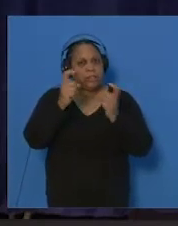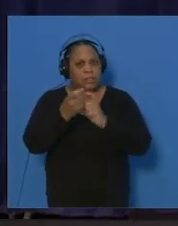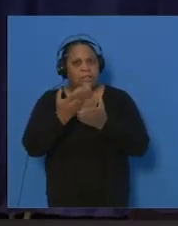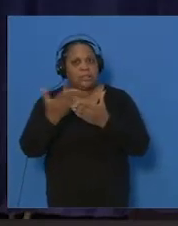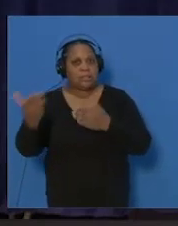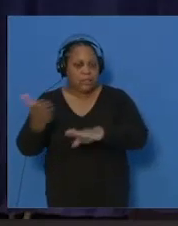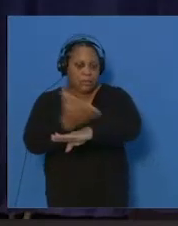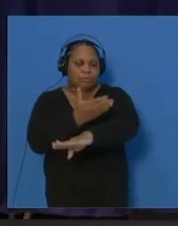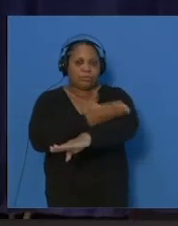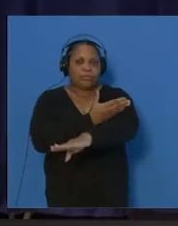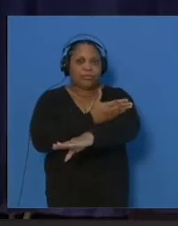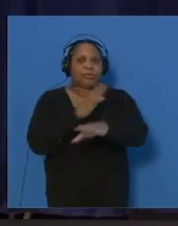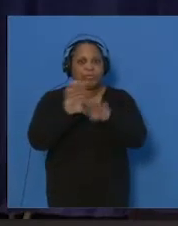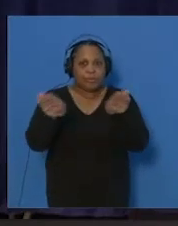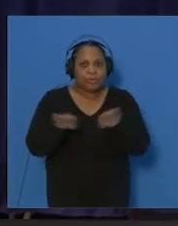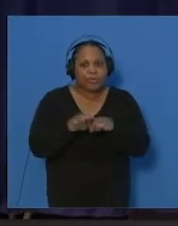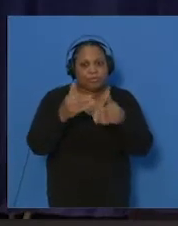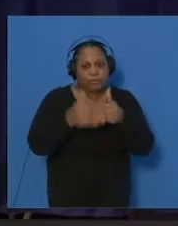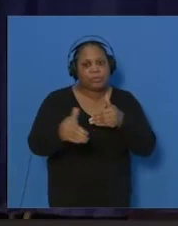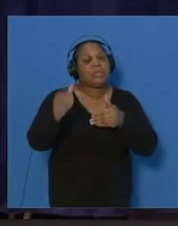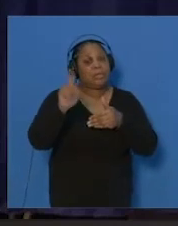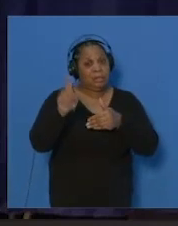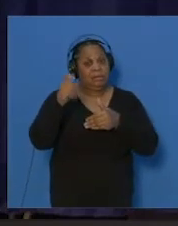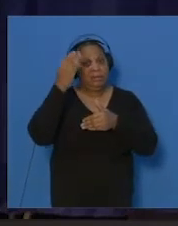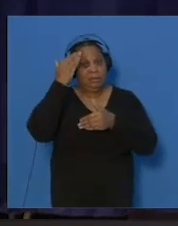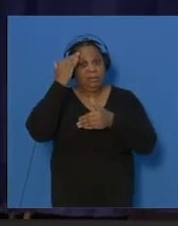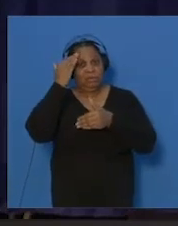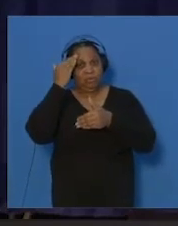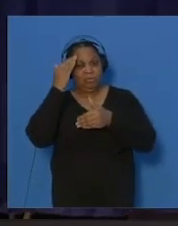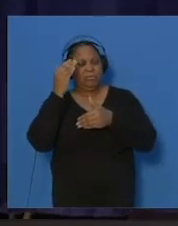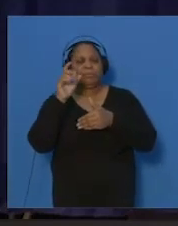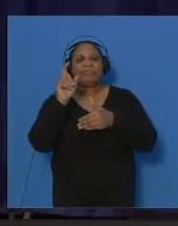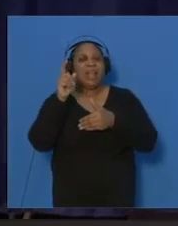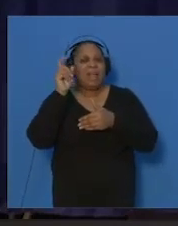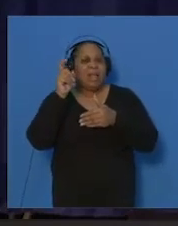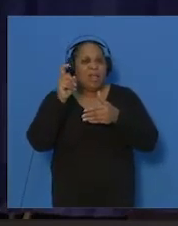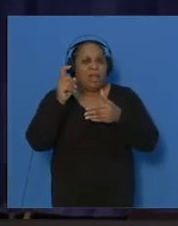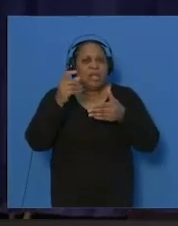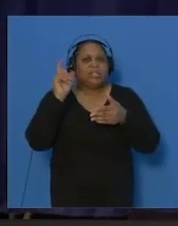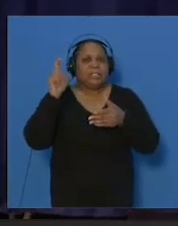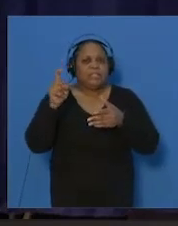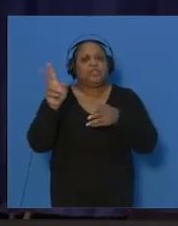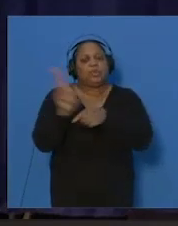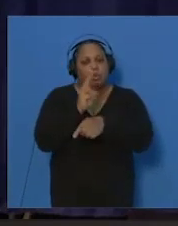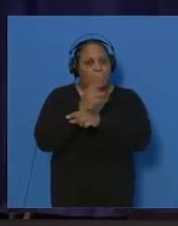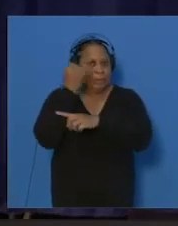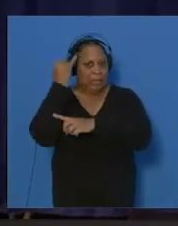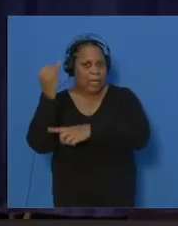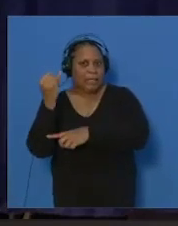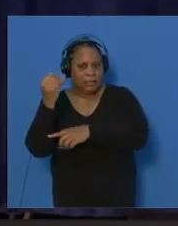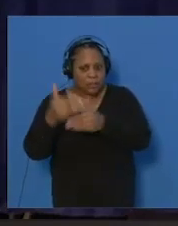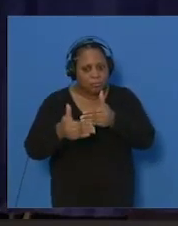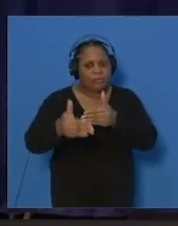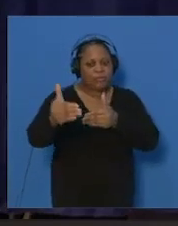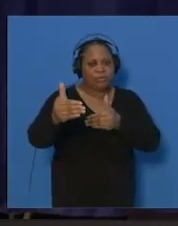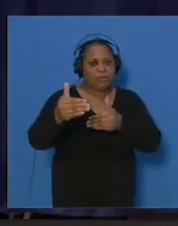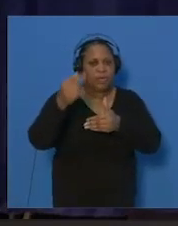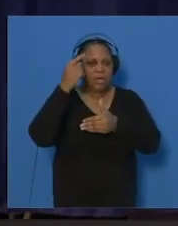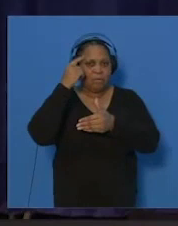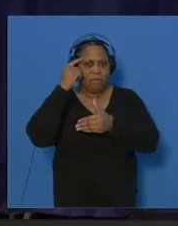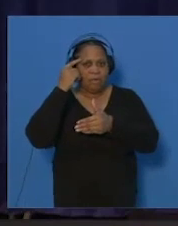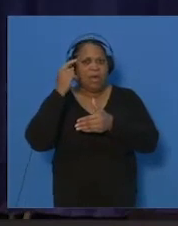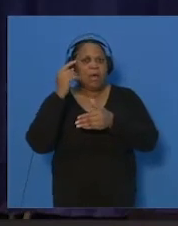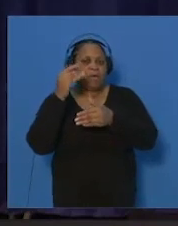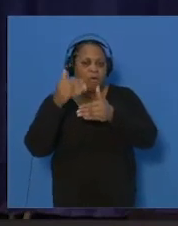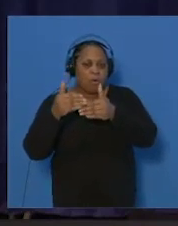forward. And I think we need to be open to receiving those ideas. I'm looking forward over the course of the next couple of weeks, couple of months, of working